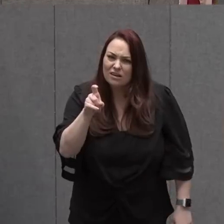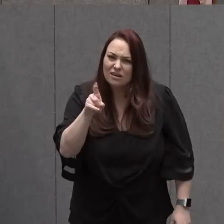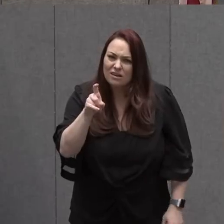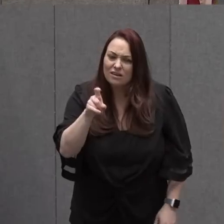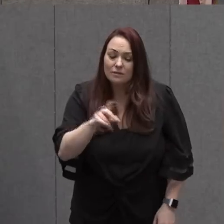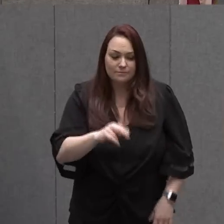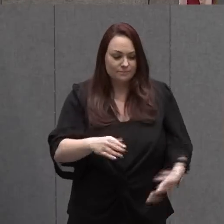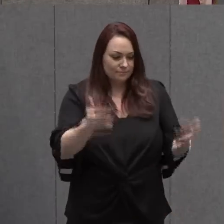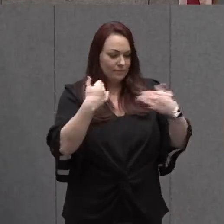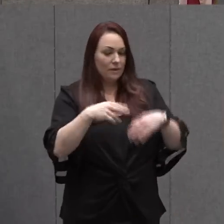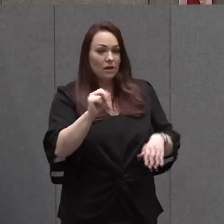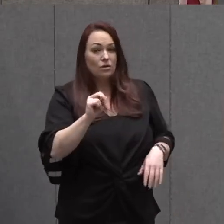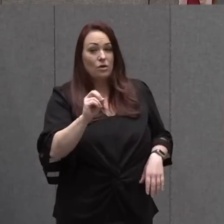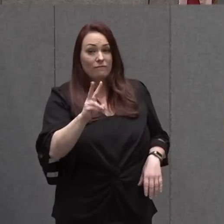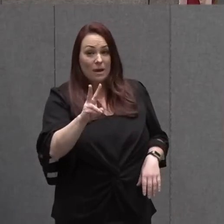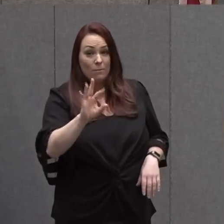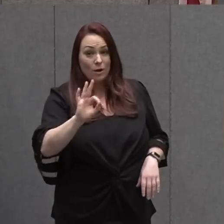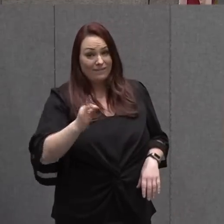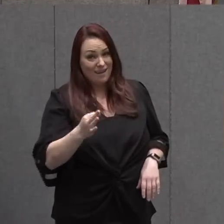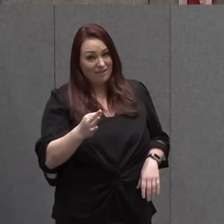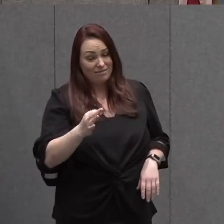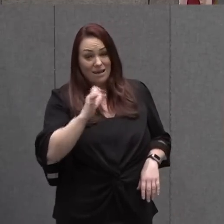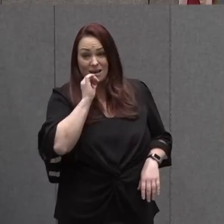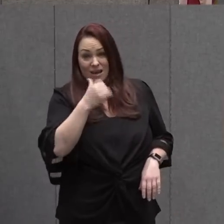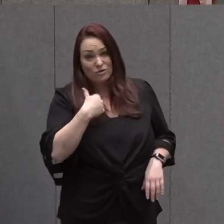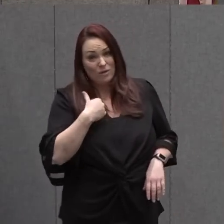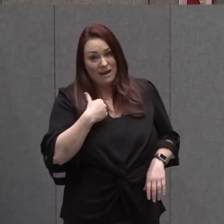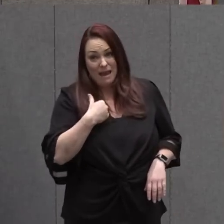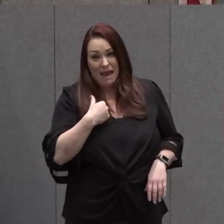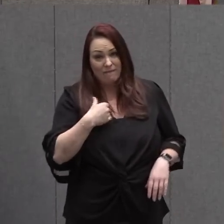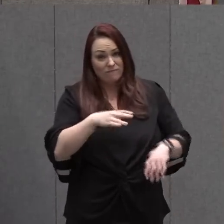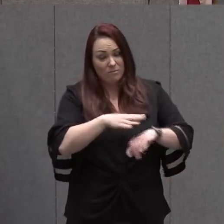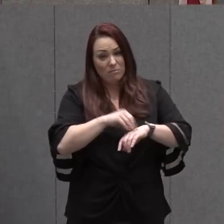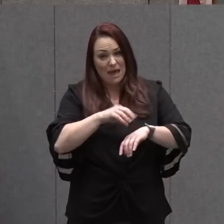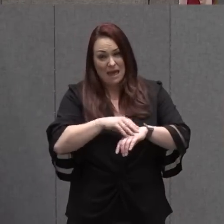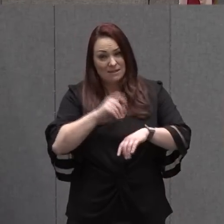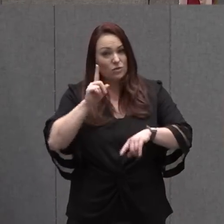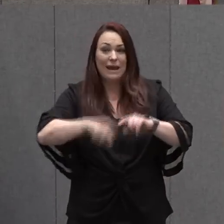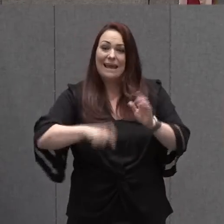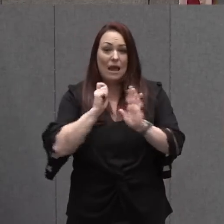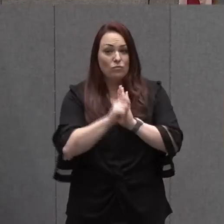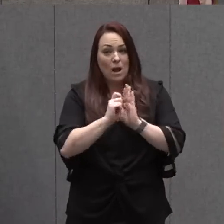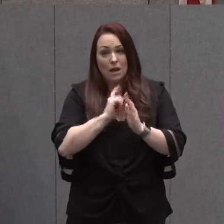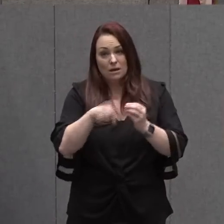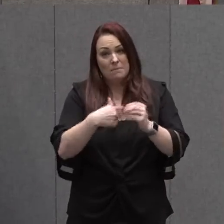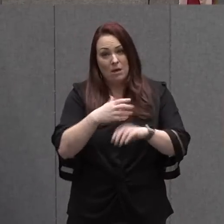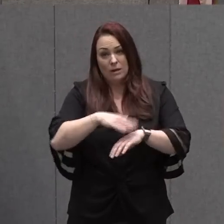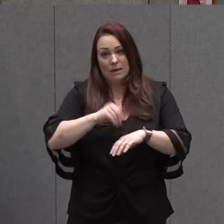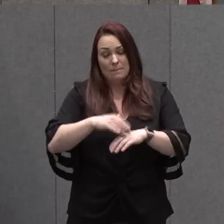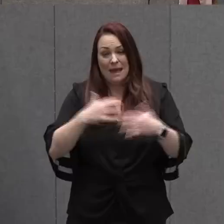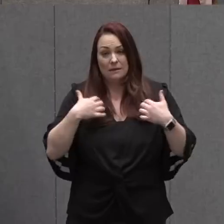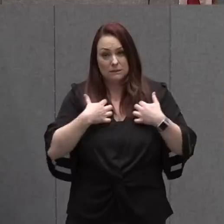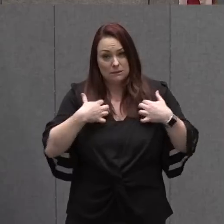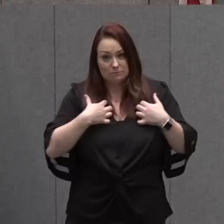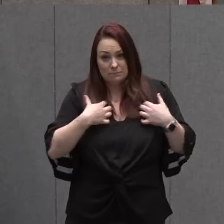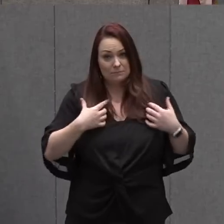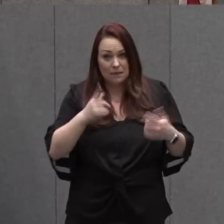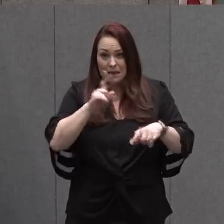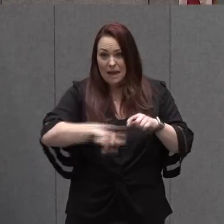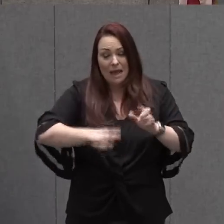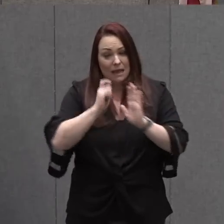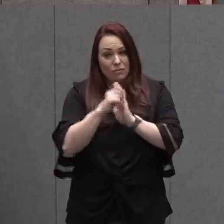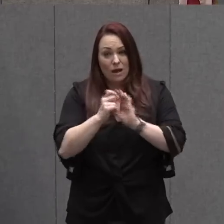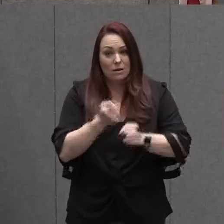November 9th. I don't have any pets, so I can't write about one, and especially I can't write a poem